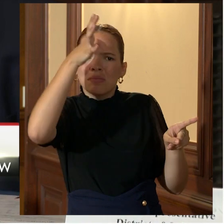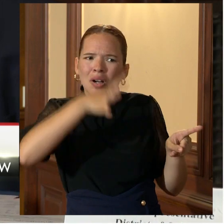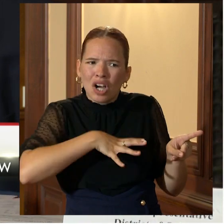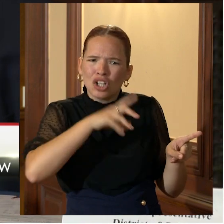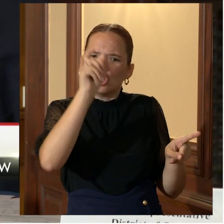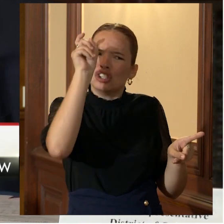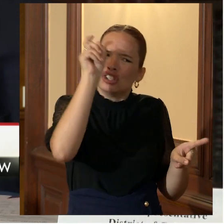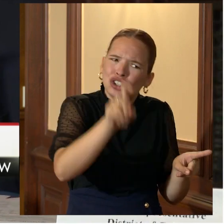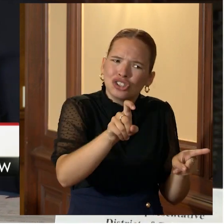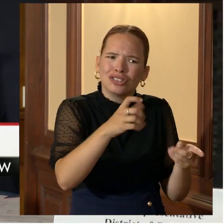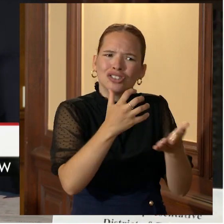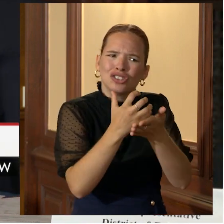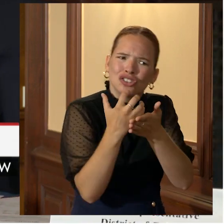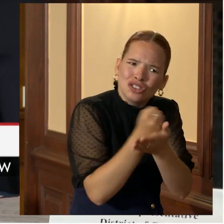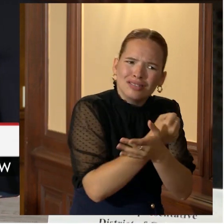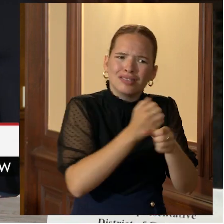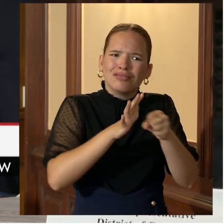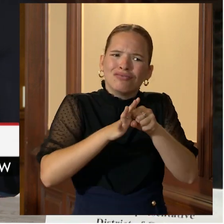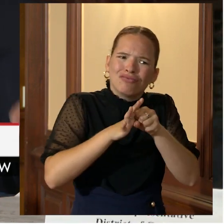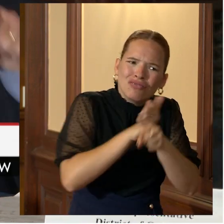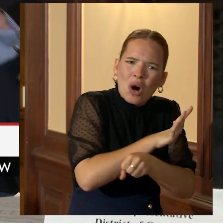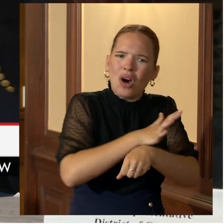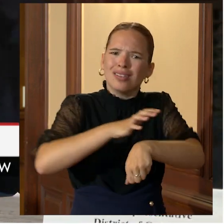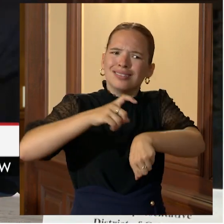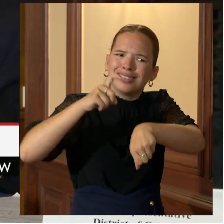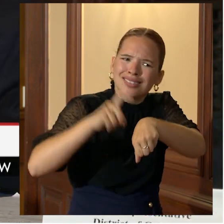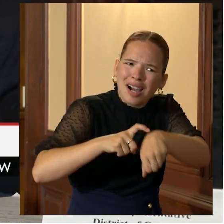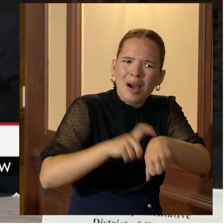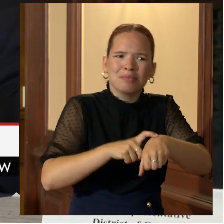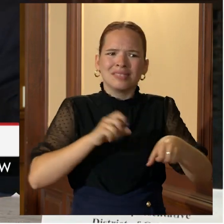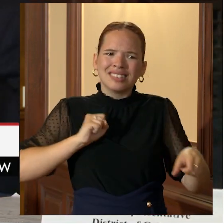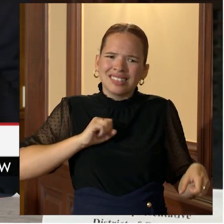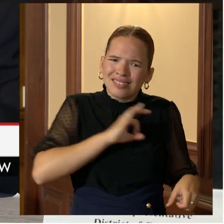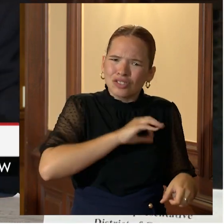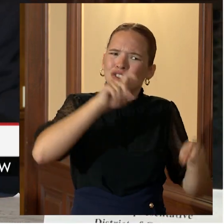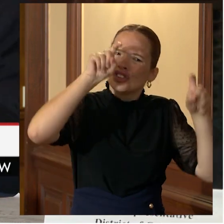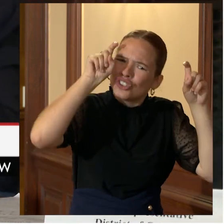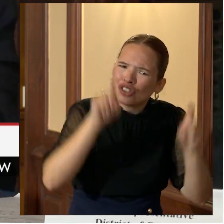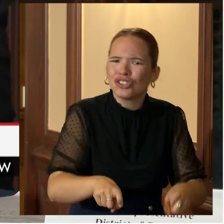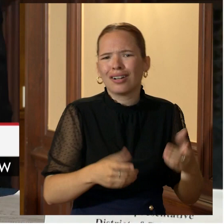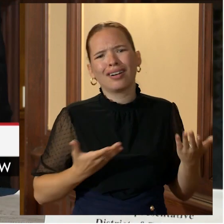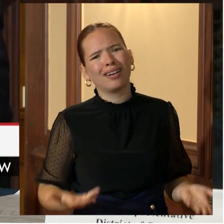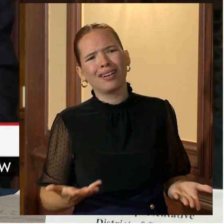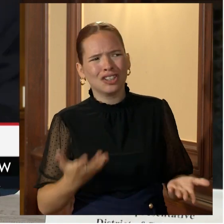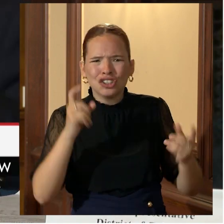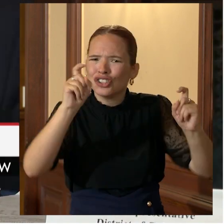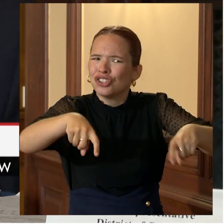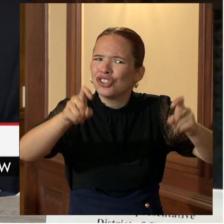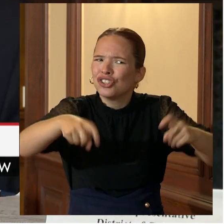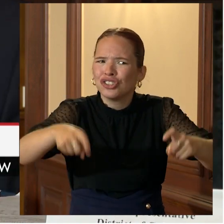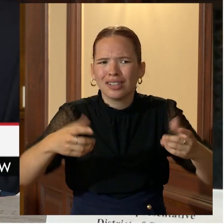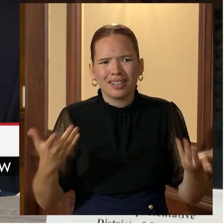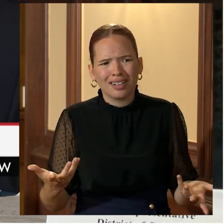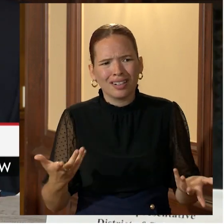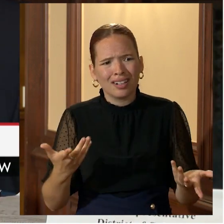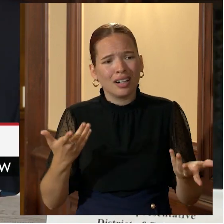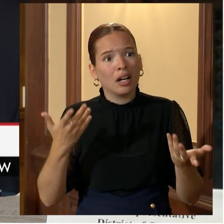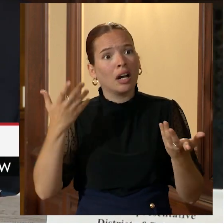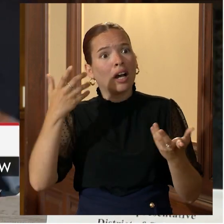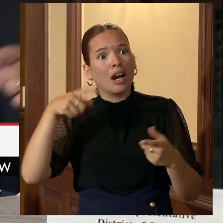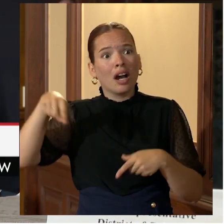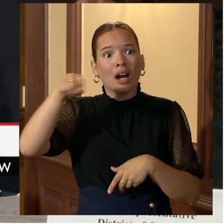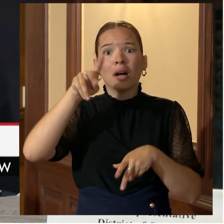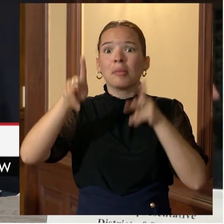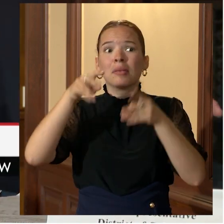the title of United States Congressman. The same people that voted for the mayor and voted for the chairman, voted for me, voted